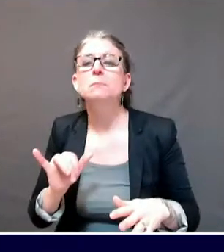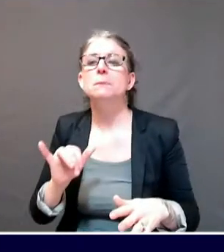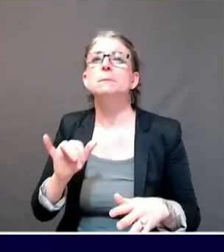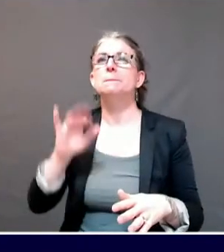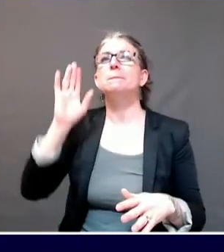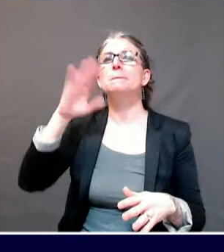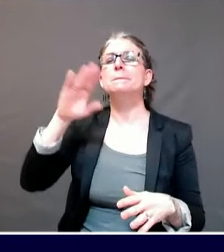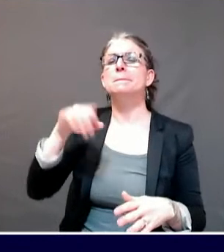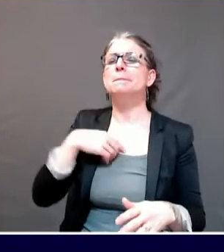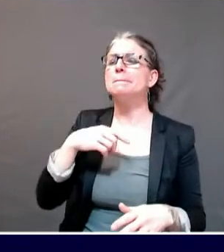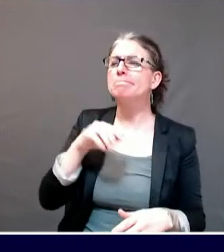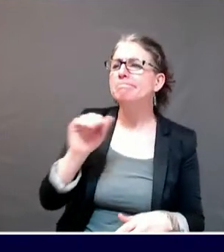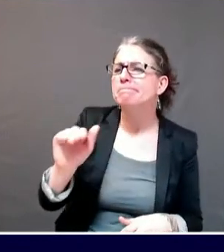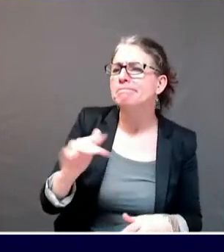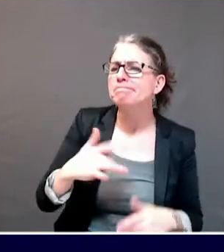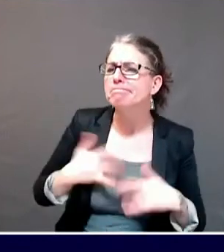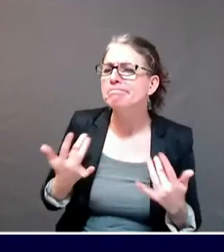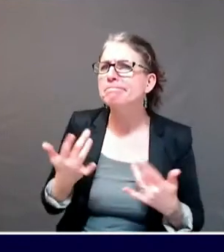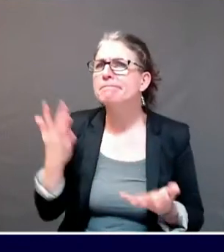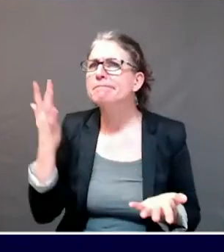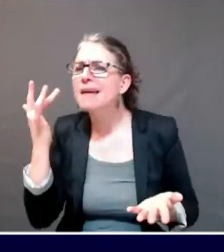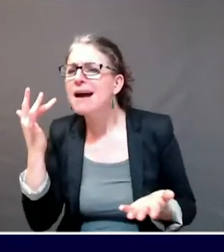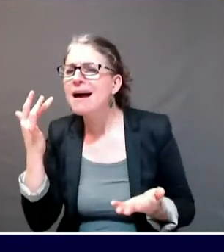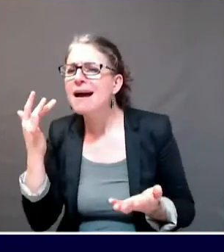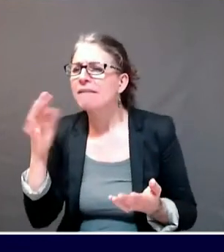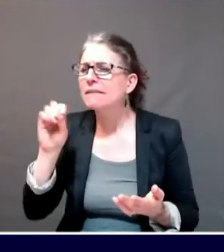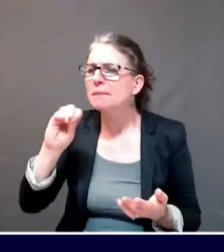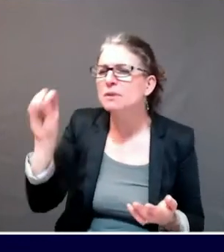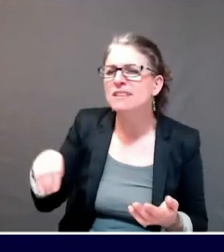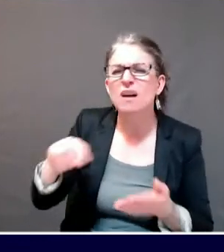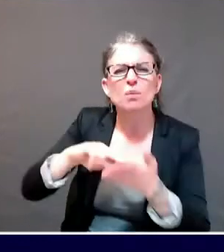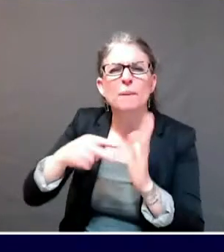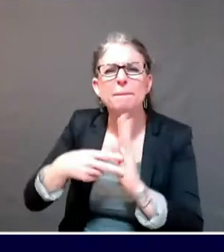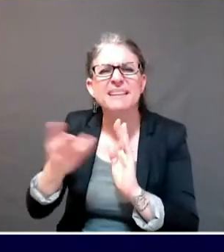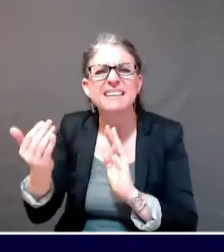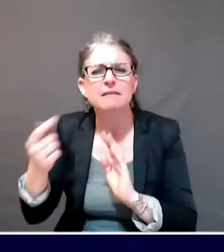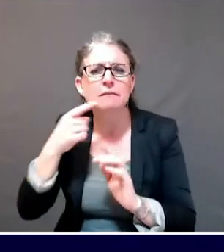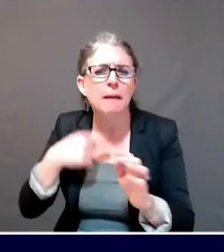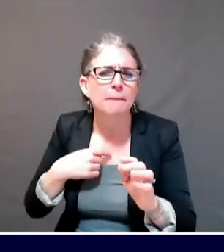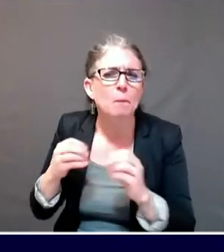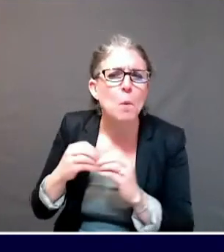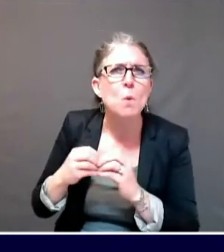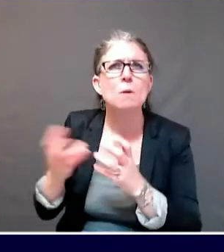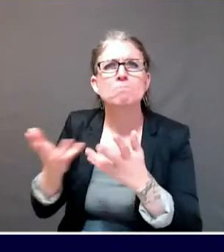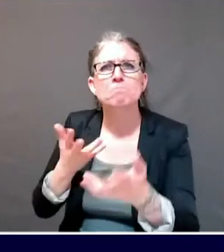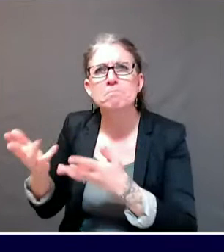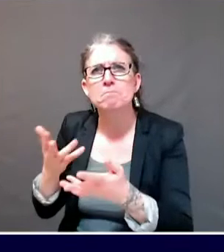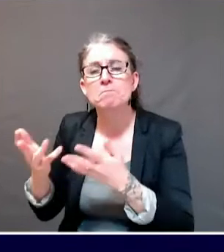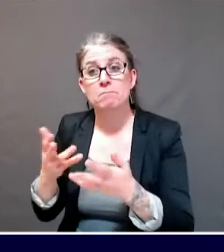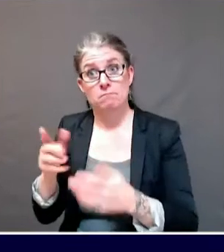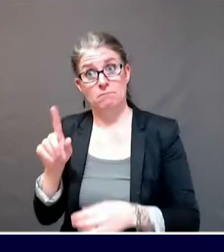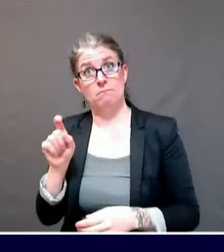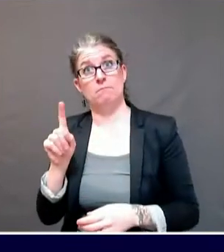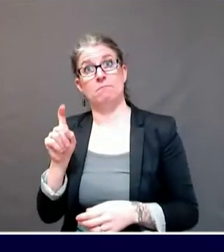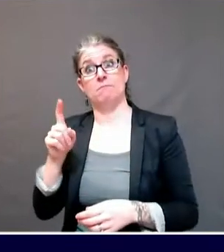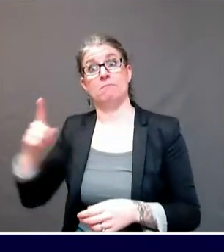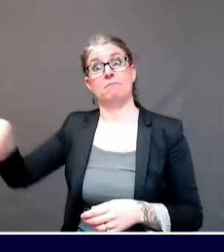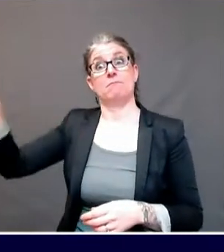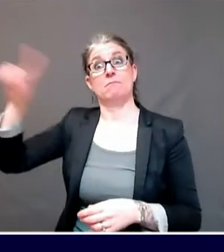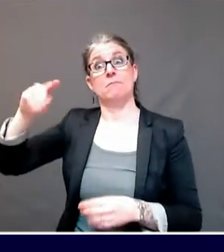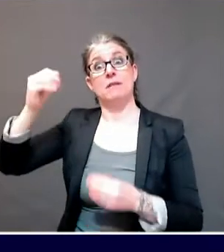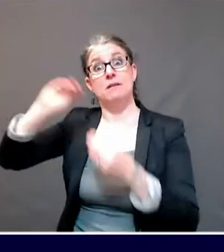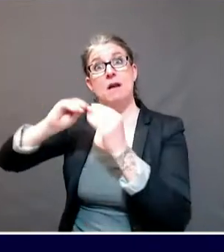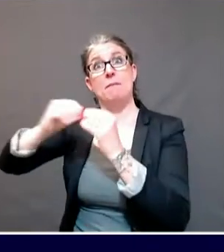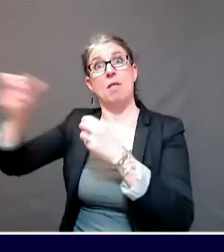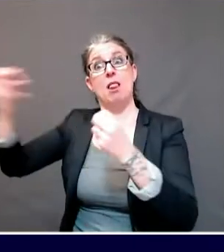or empirical clarity around that. Admittedly, what I've got right now are data that have come to us from hospitals who